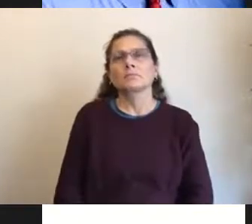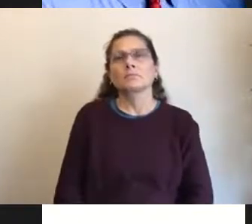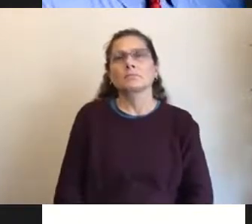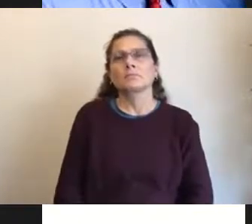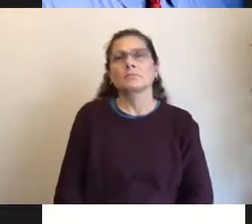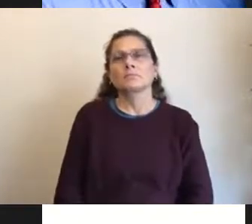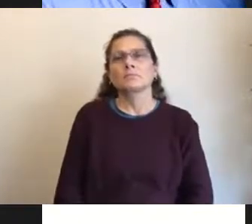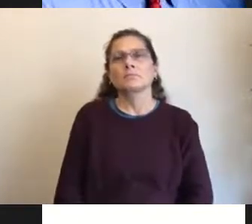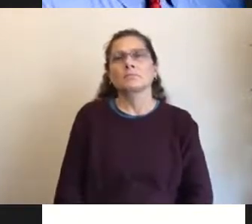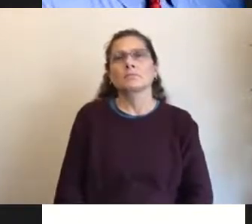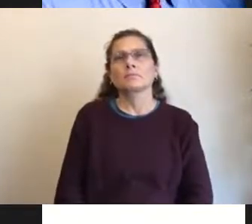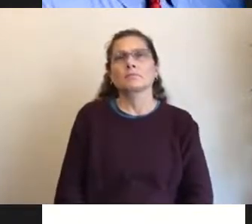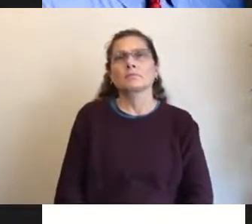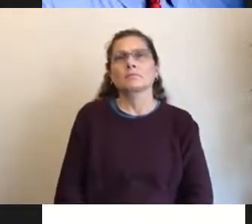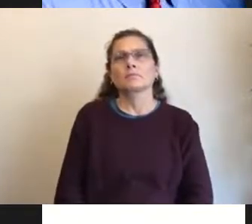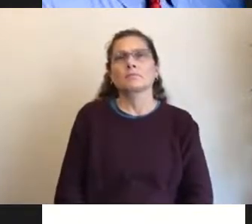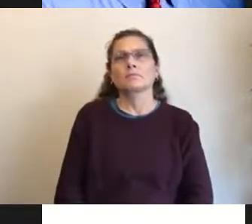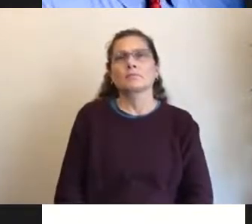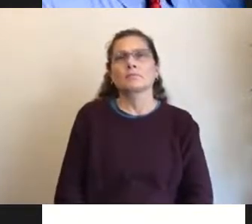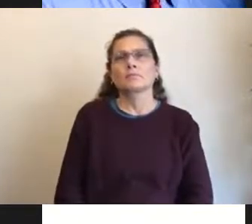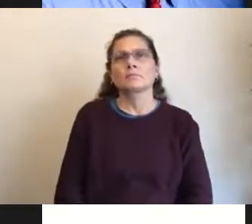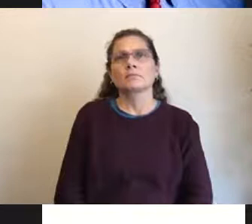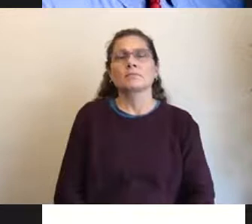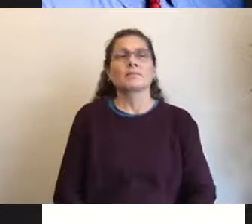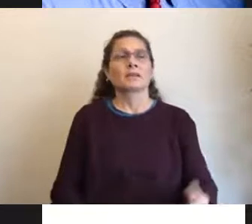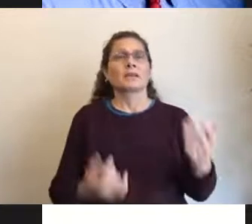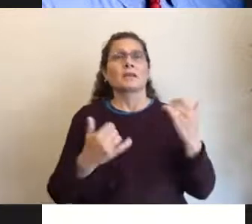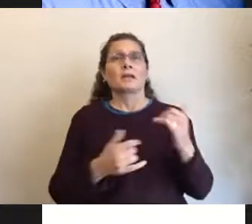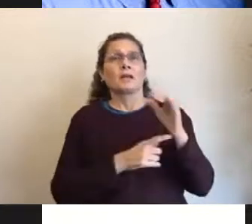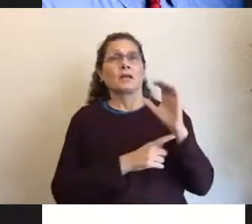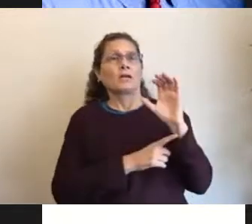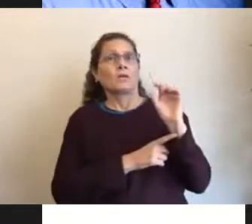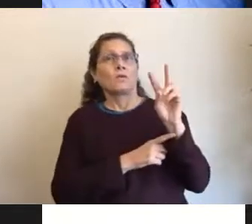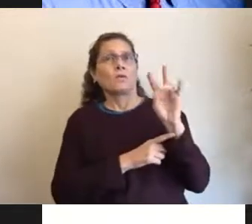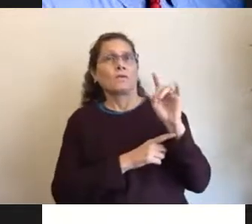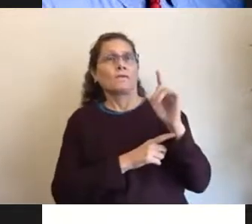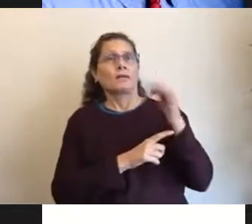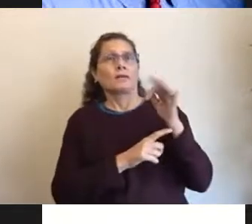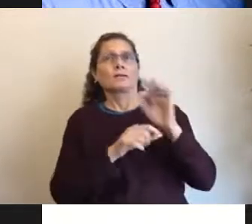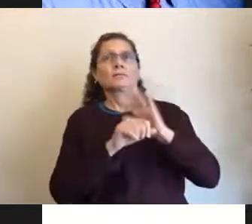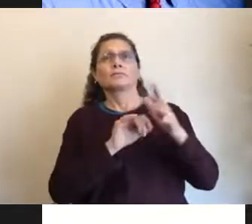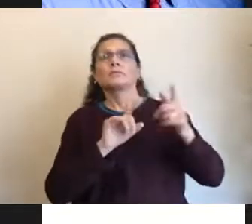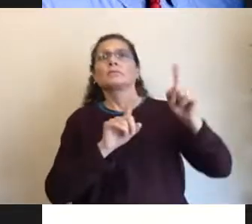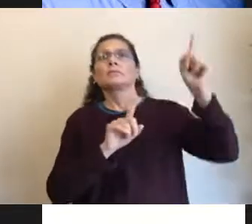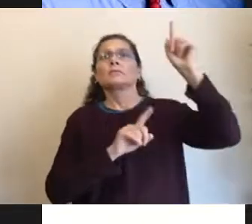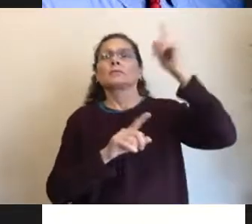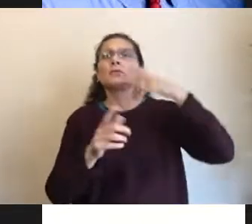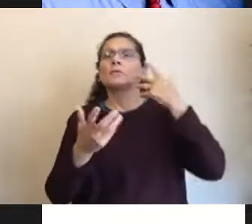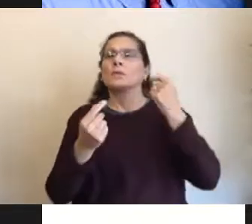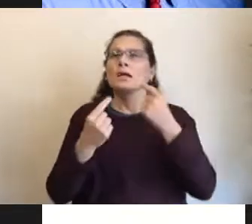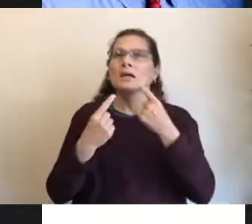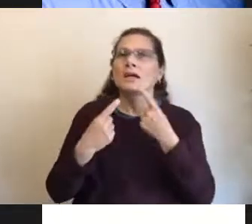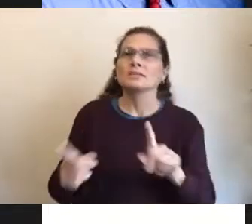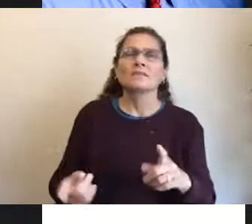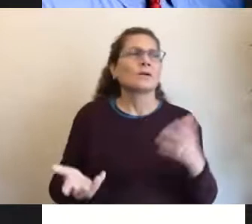it comes to COVID-19 messaging from health officials, what seems to be working and what is not? What might need to change as fall turns into